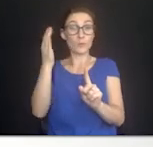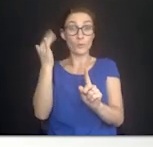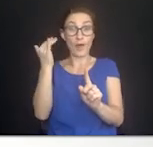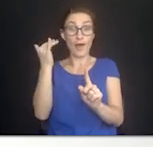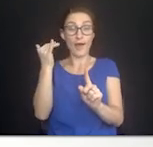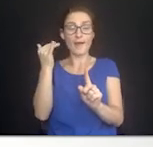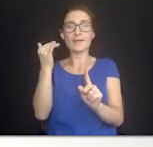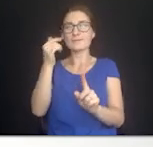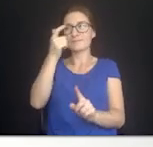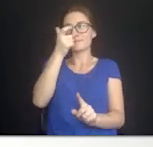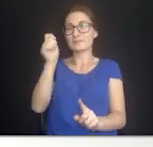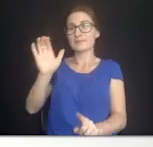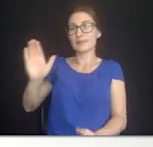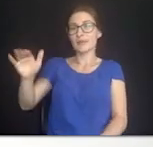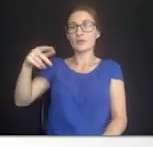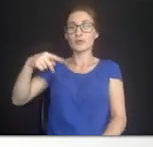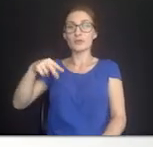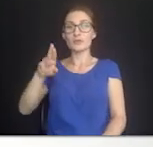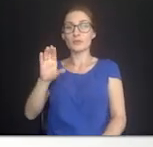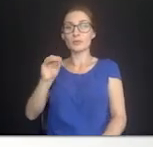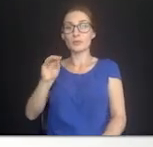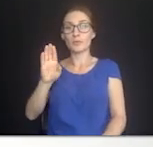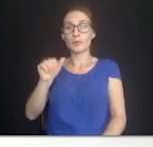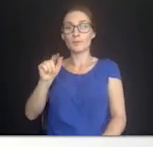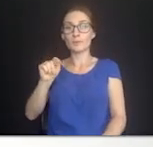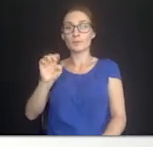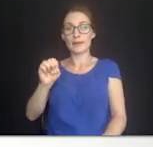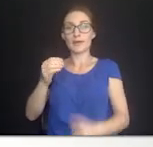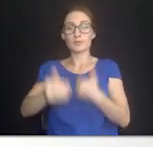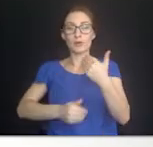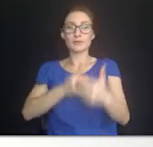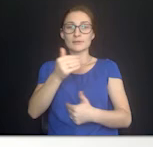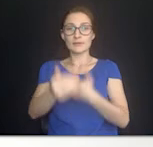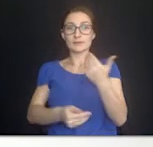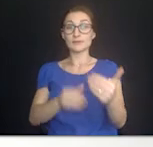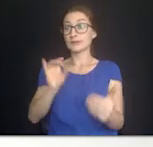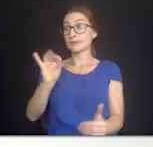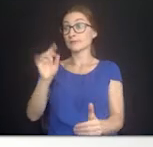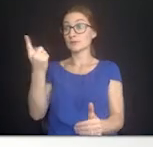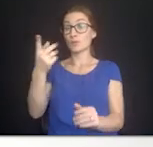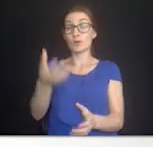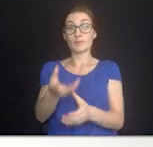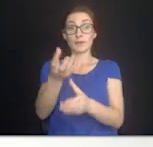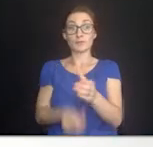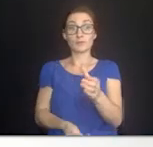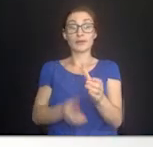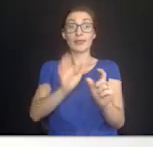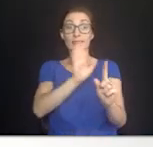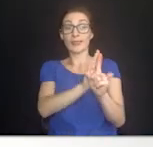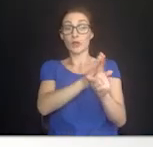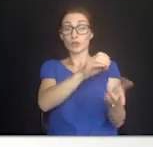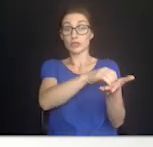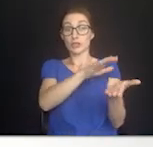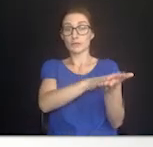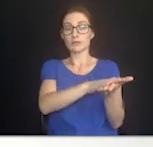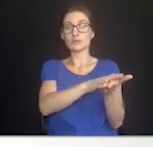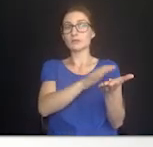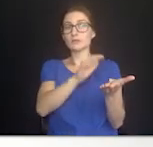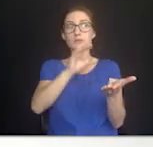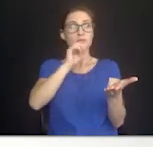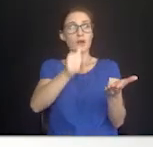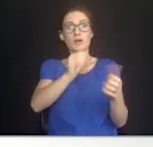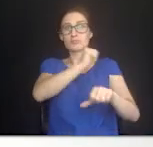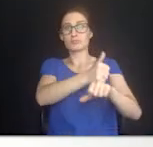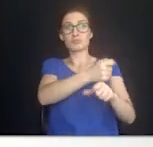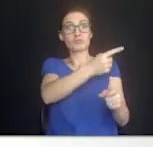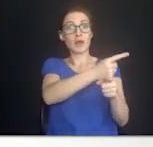the probate process, right? When someone passes away, if their documents are not set up right, it goes to probate.